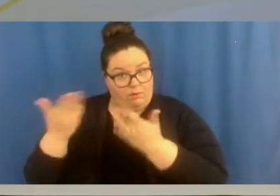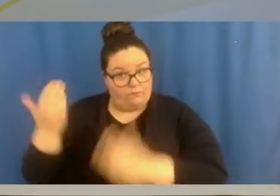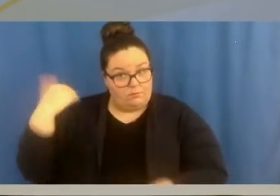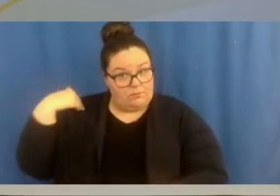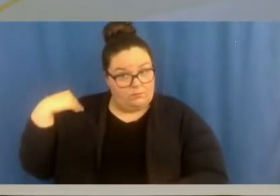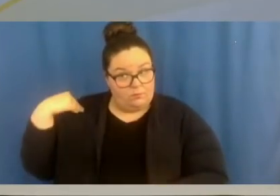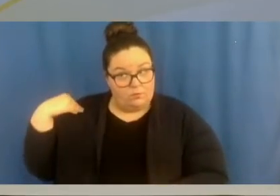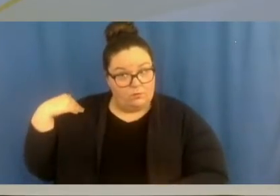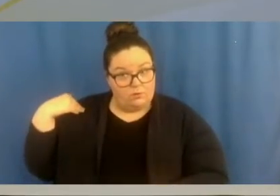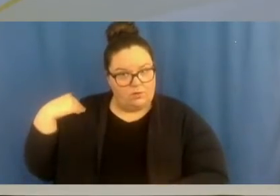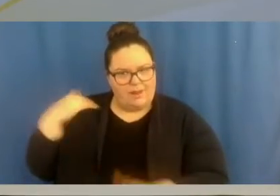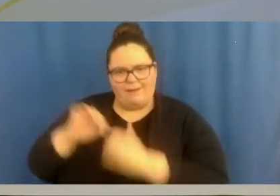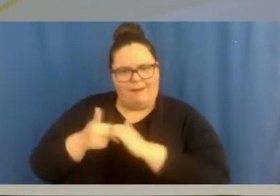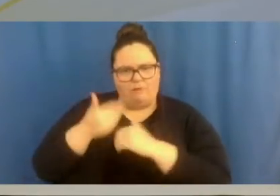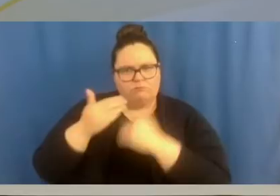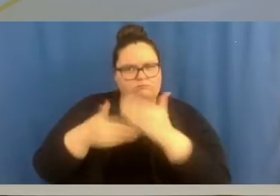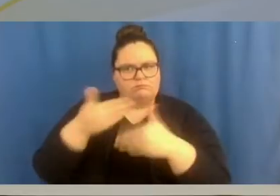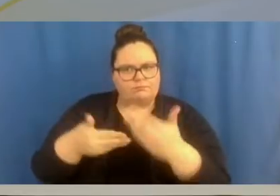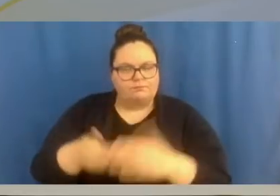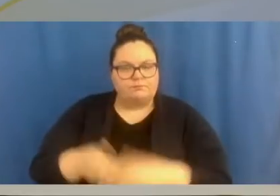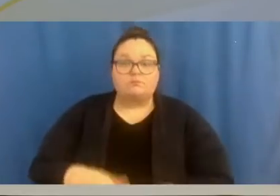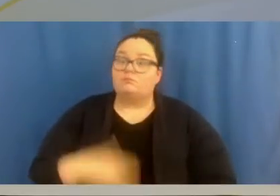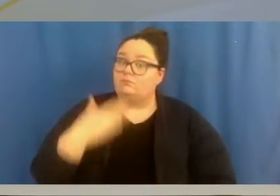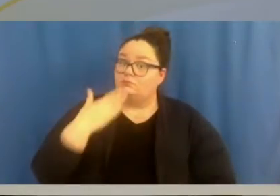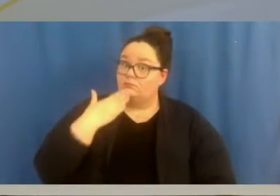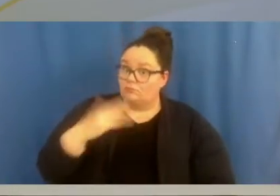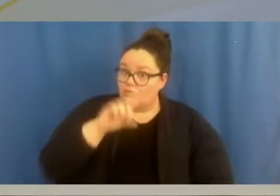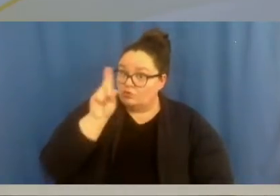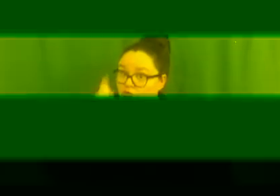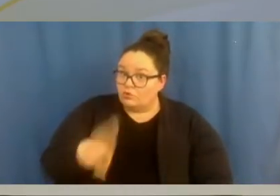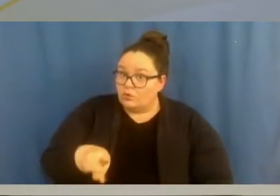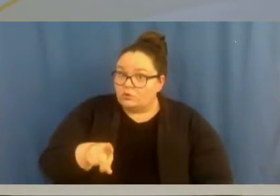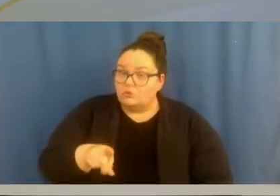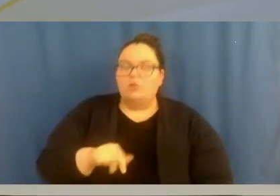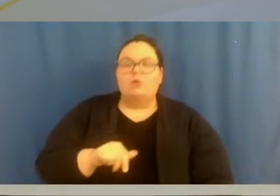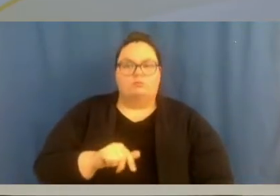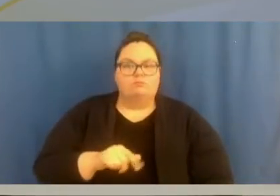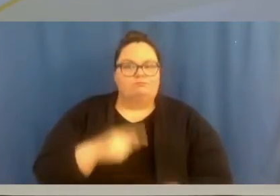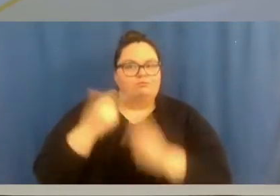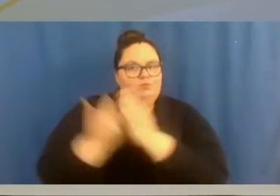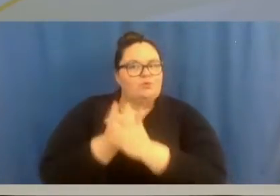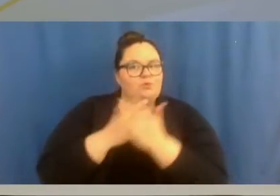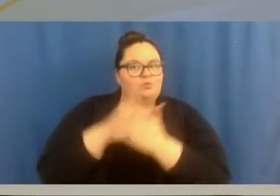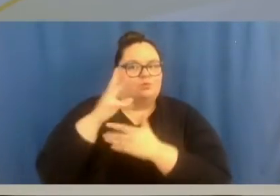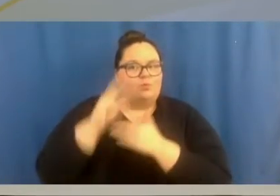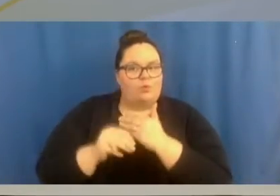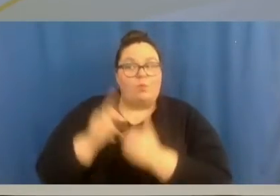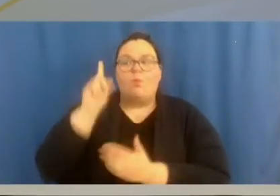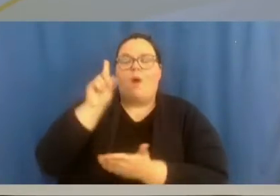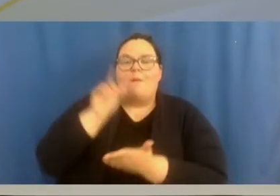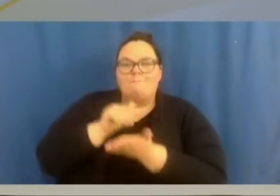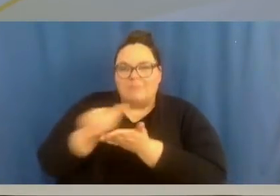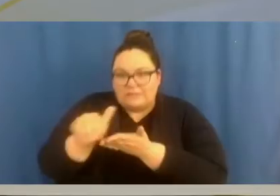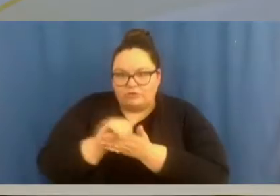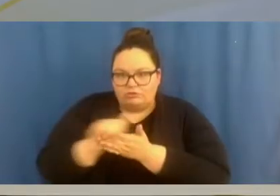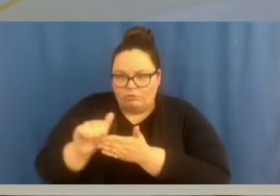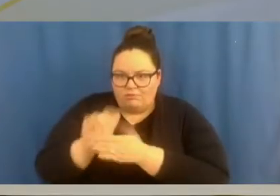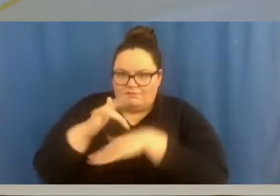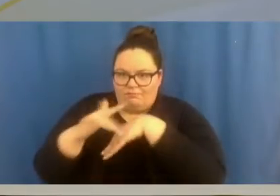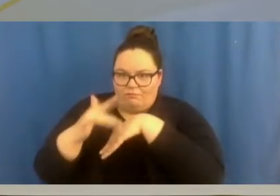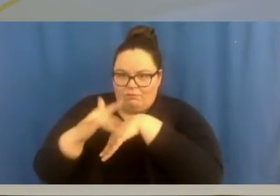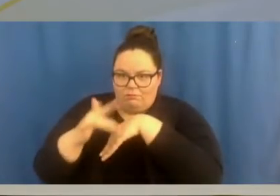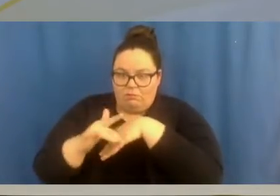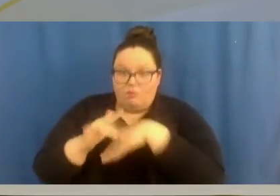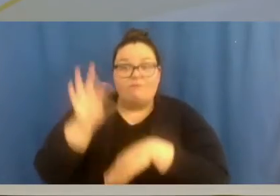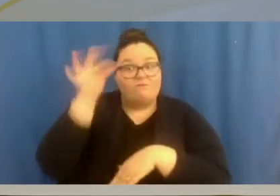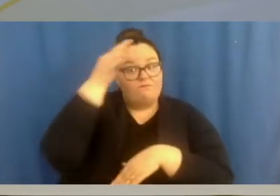and how will it work? Yeah, thanks, Wayne. You are right. This is a new program. So there is quite a significant amount of federal